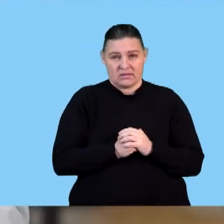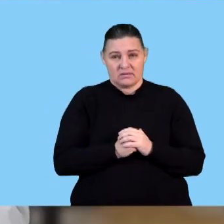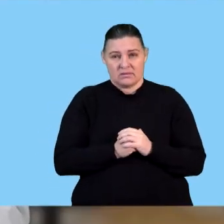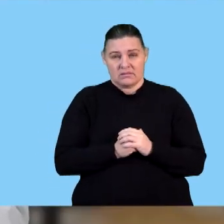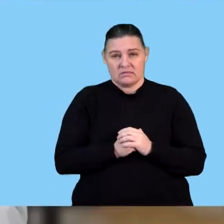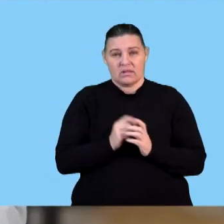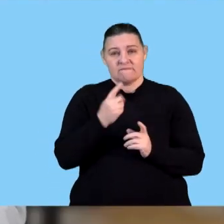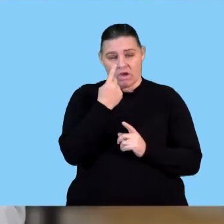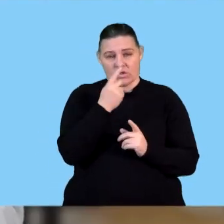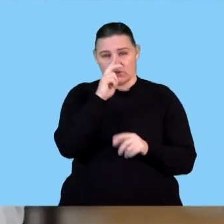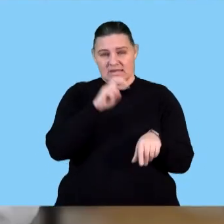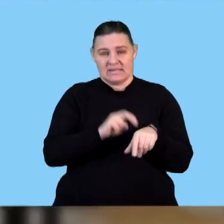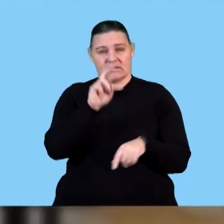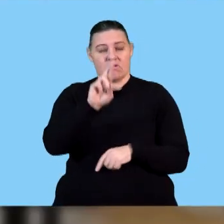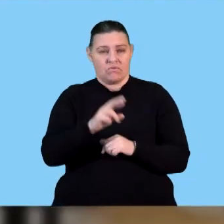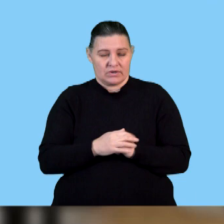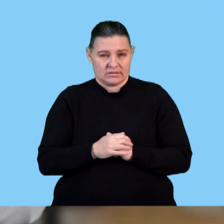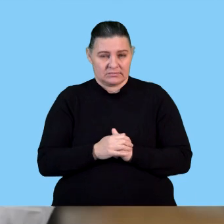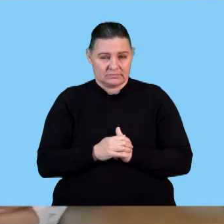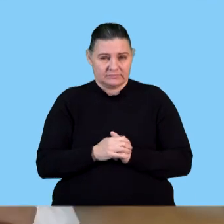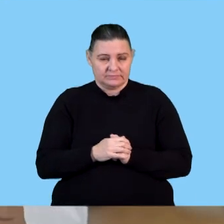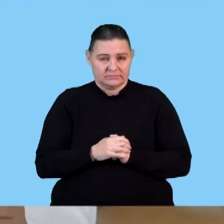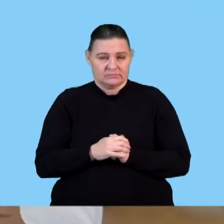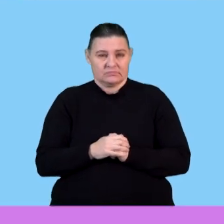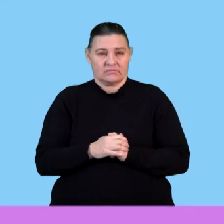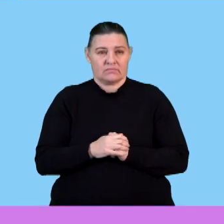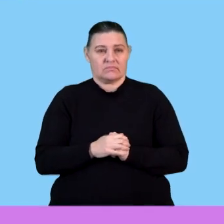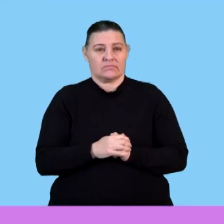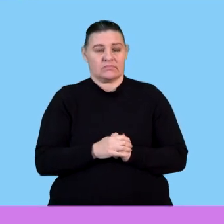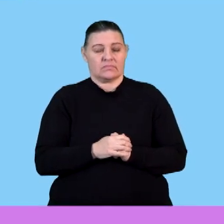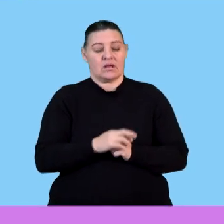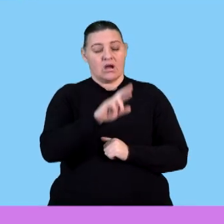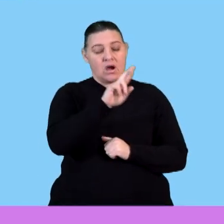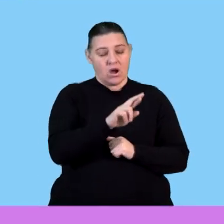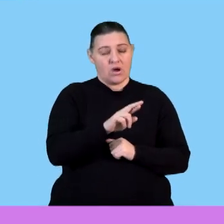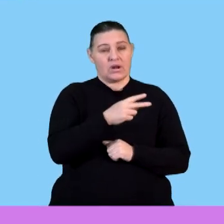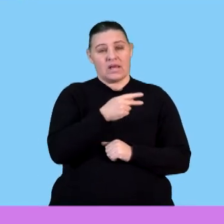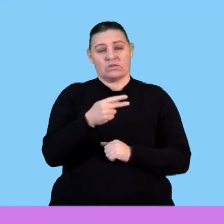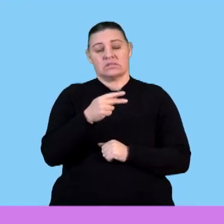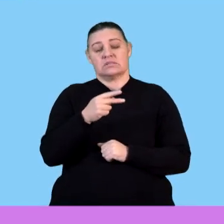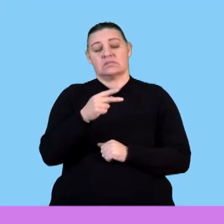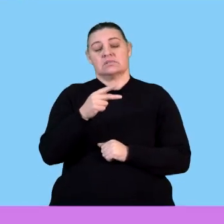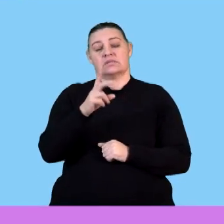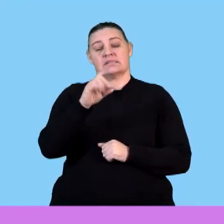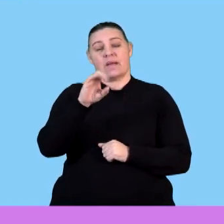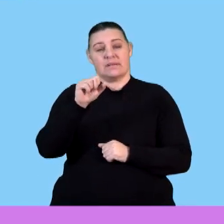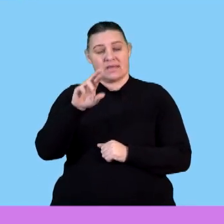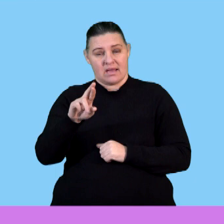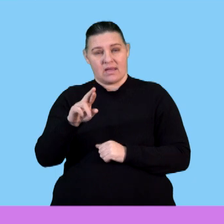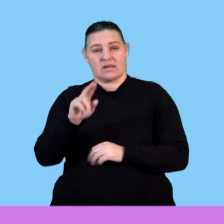one. So, excuse me, determine how many circles can be cut out of the rolled